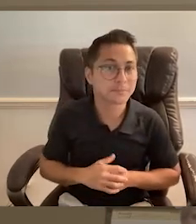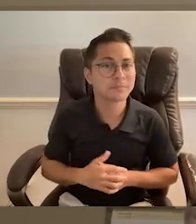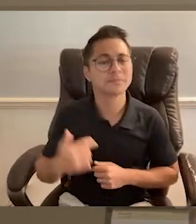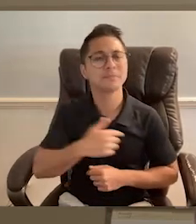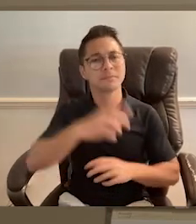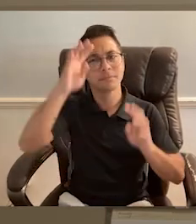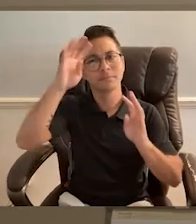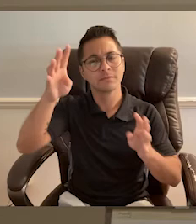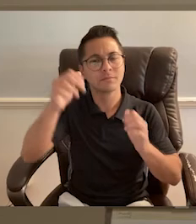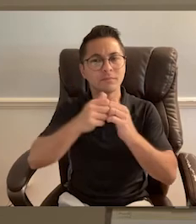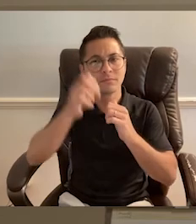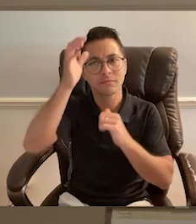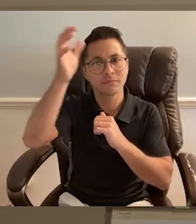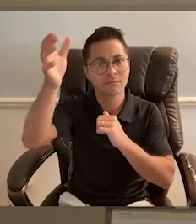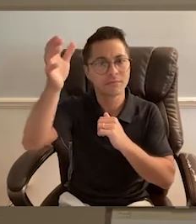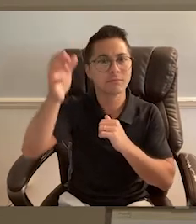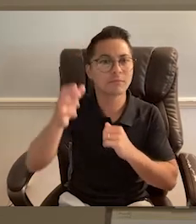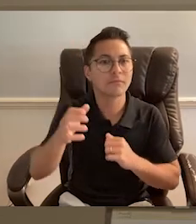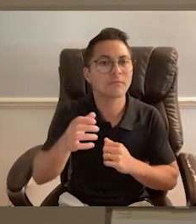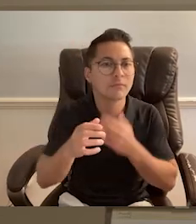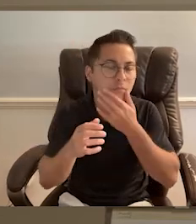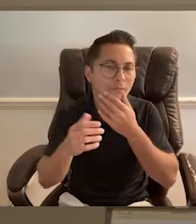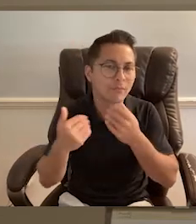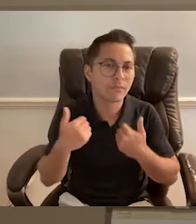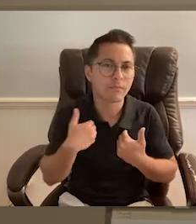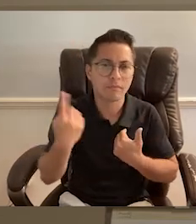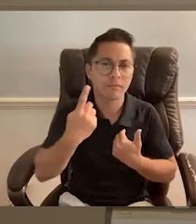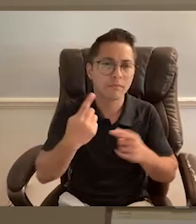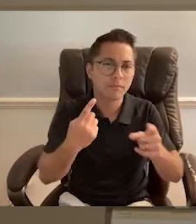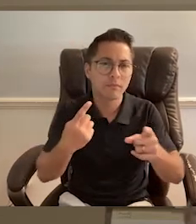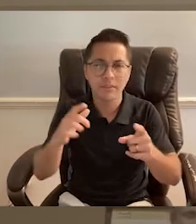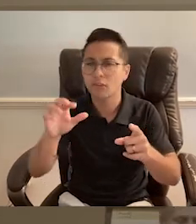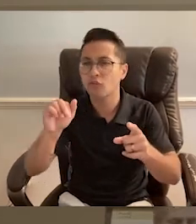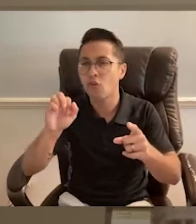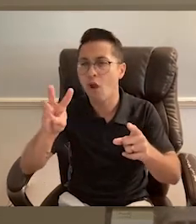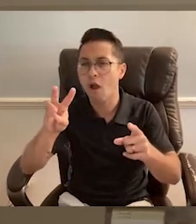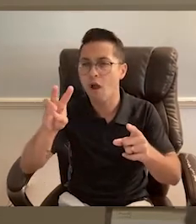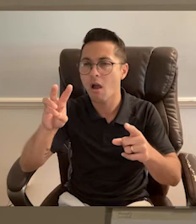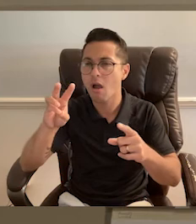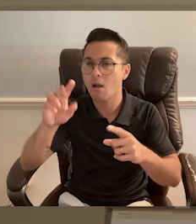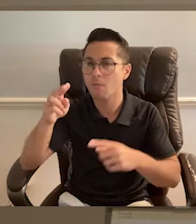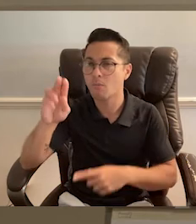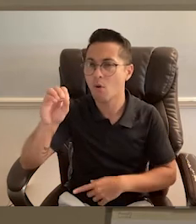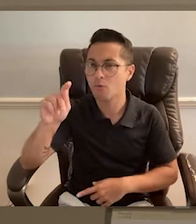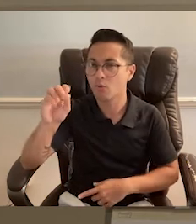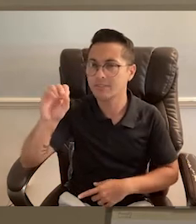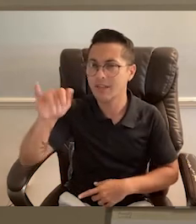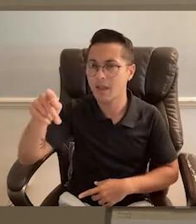with the challenge where, okay, I can't afford a vehicle, I can't afford a car payment, this is what I have. I have a